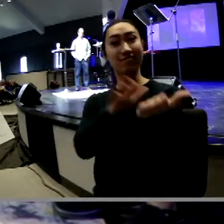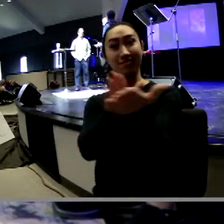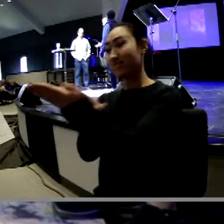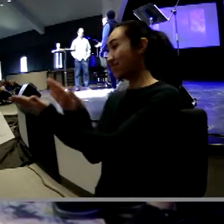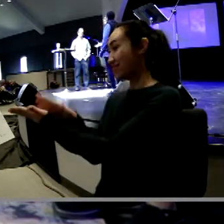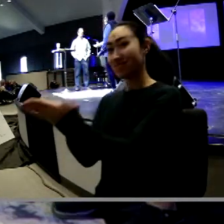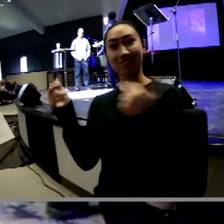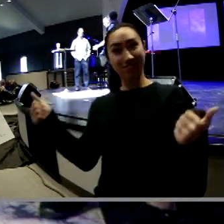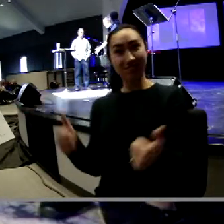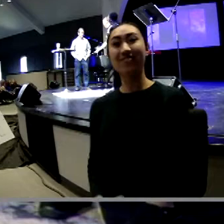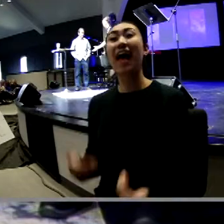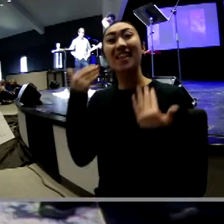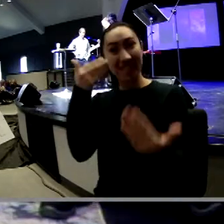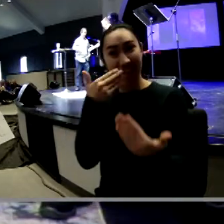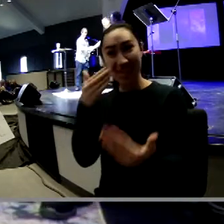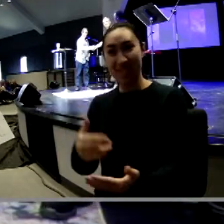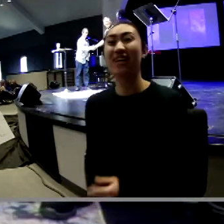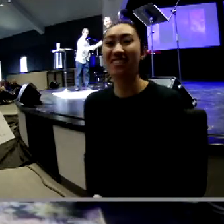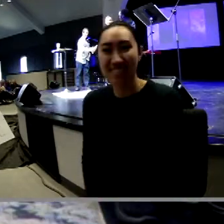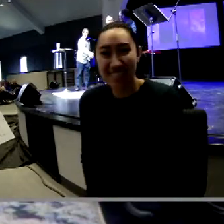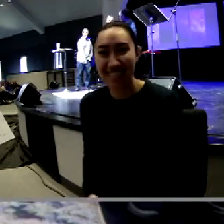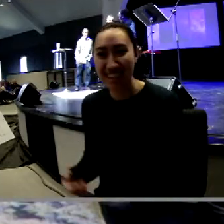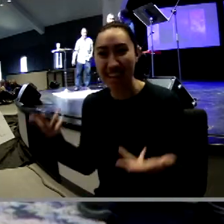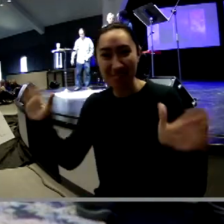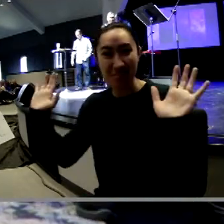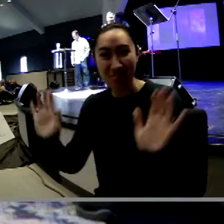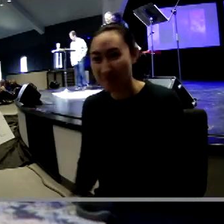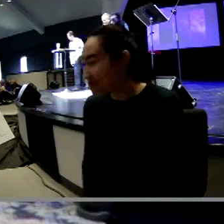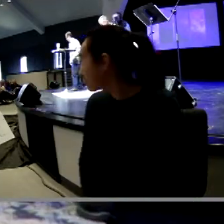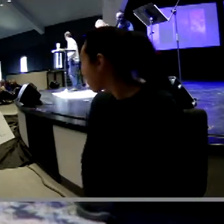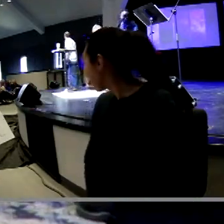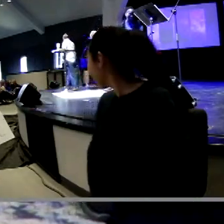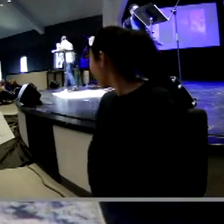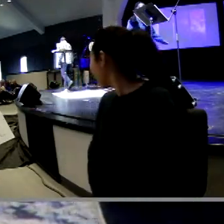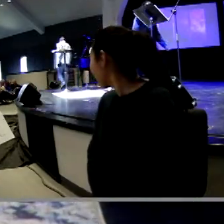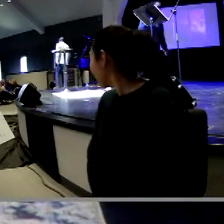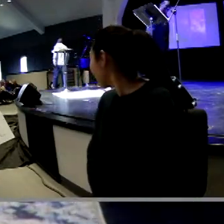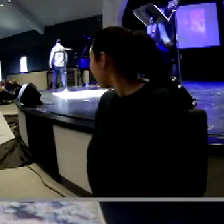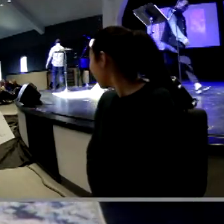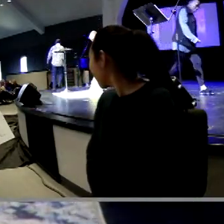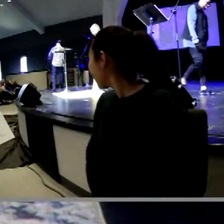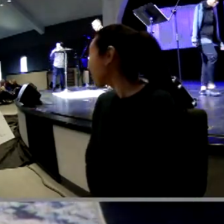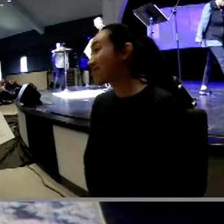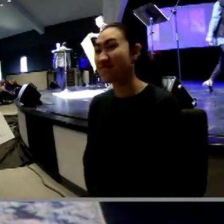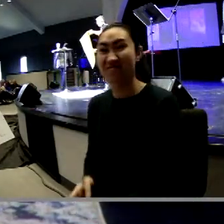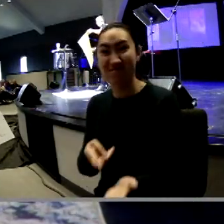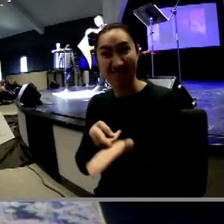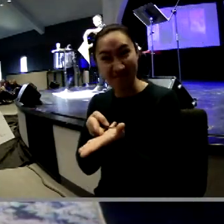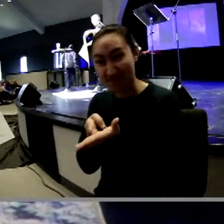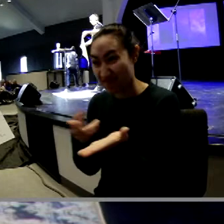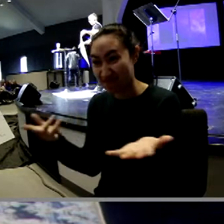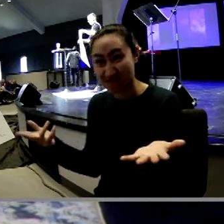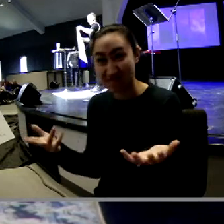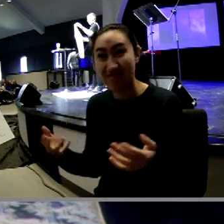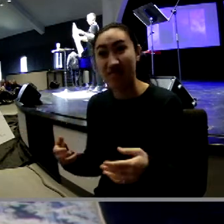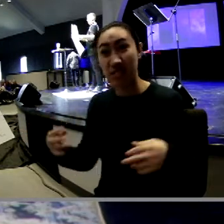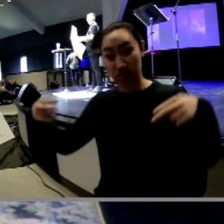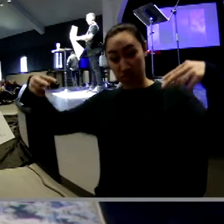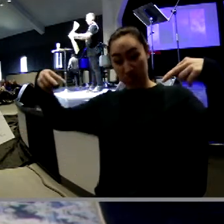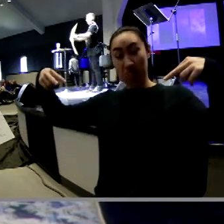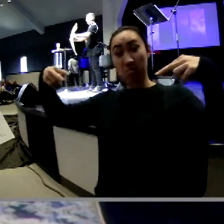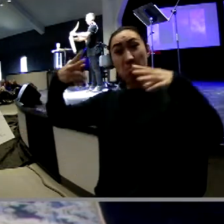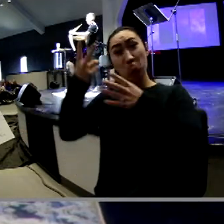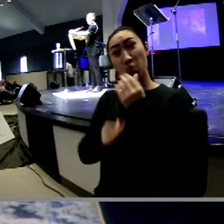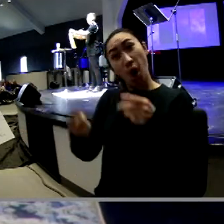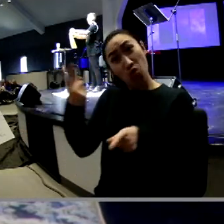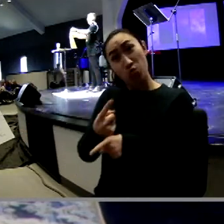applause? Thanks so much. Thanks very much for playing. The truth is they're maybe both right, but what